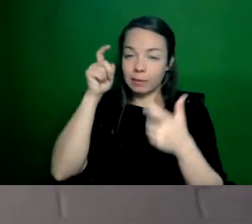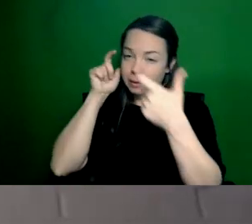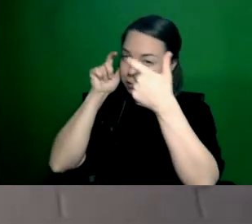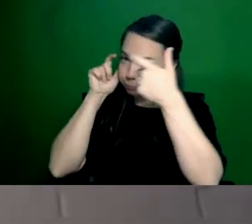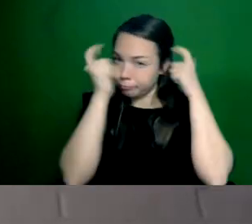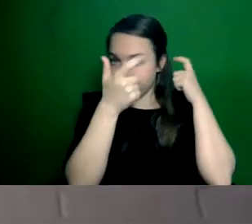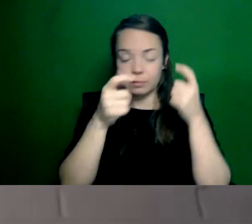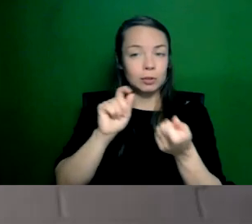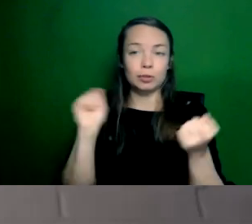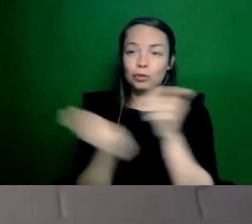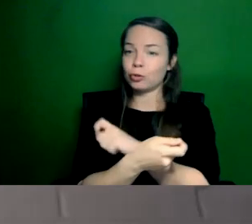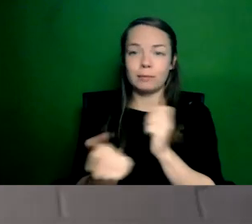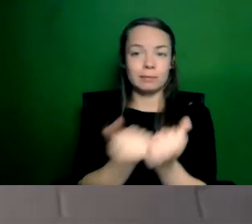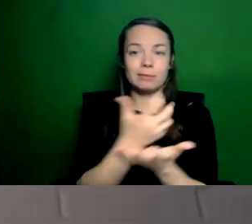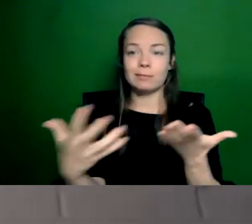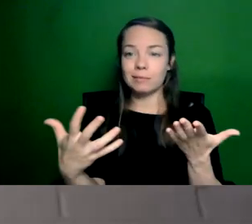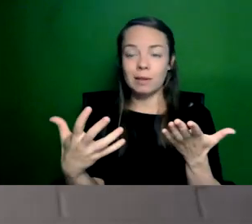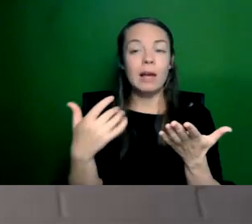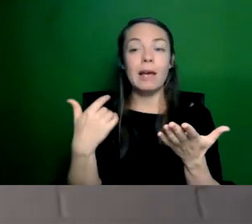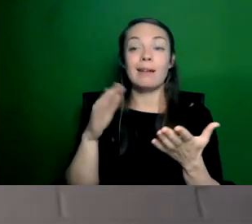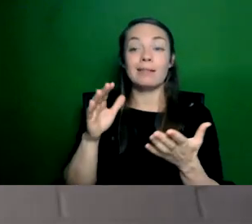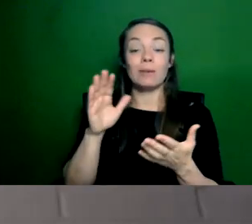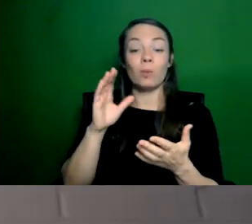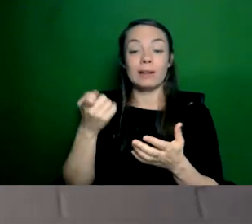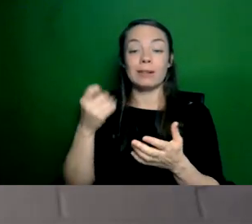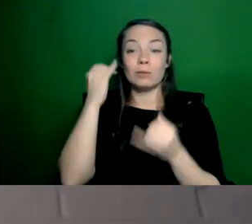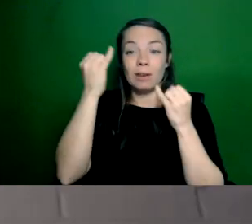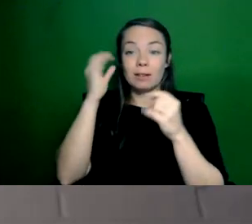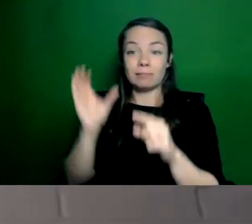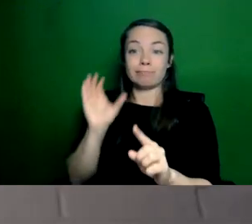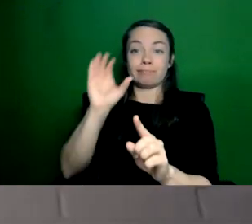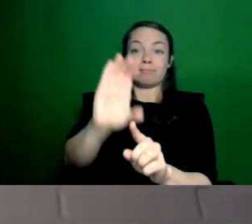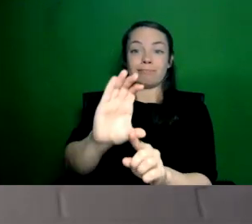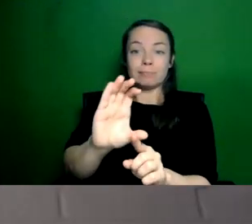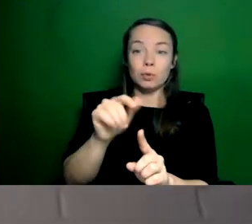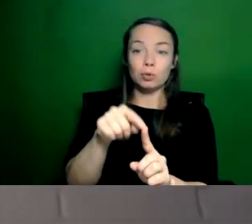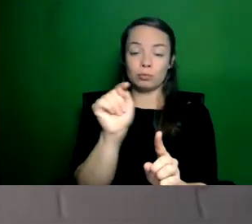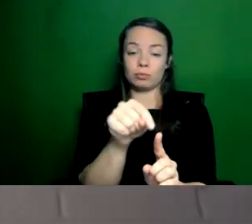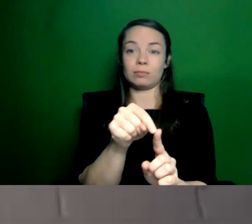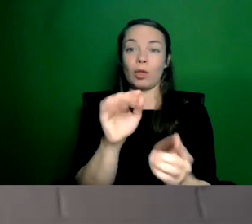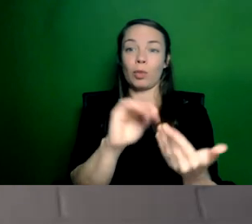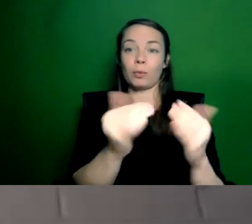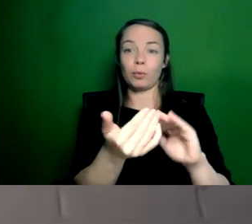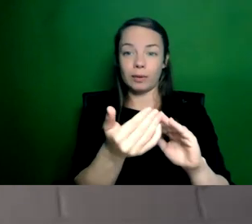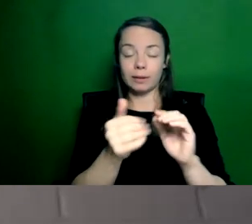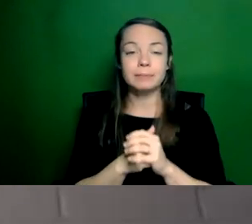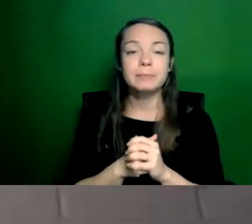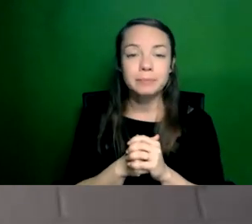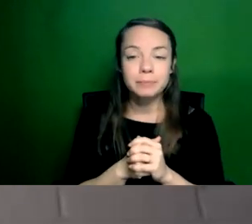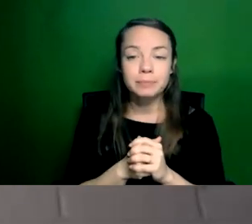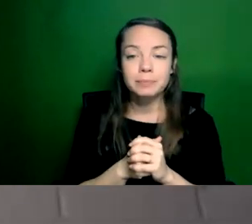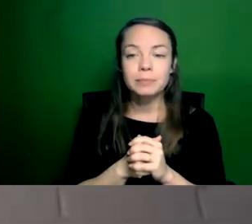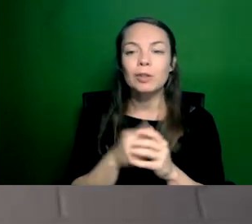put this work in the hands of the community. Systems, you know, do analytics, and you know, they